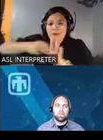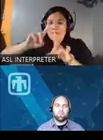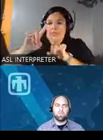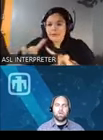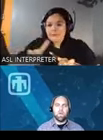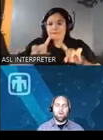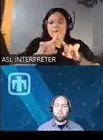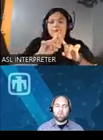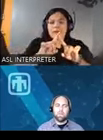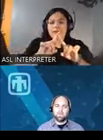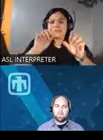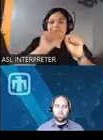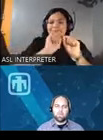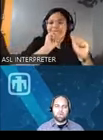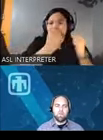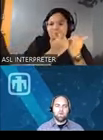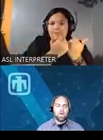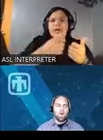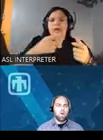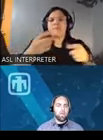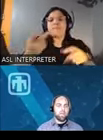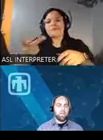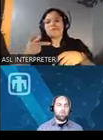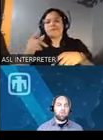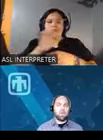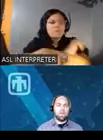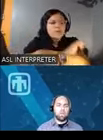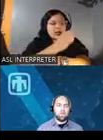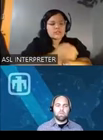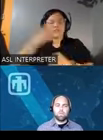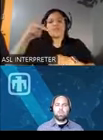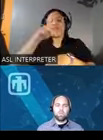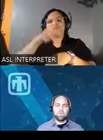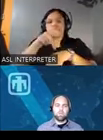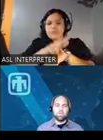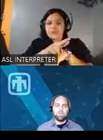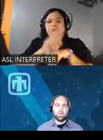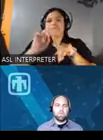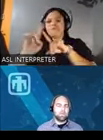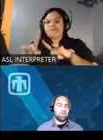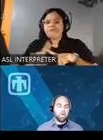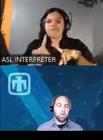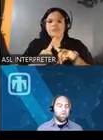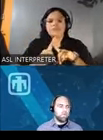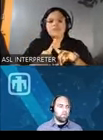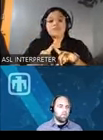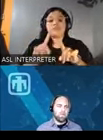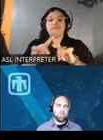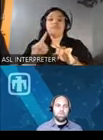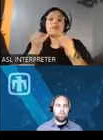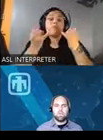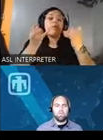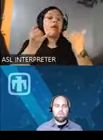sectors to energy in Puerto Rico. I'd like to invite anyone from the advisory group who's on this call right now to